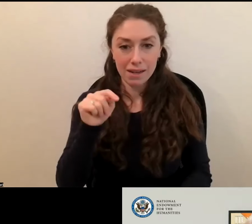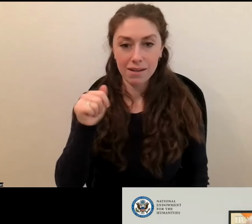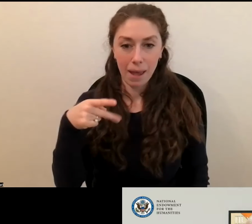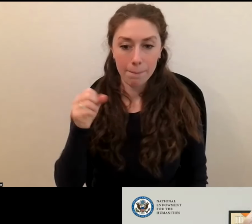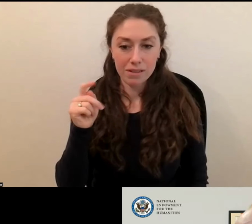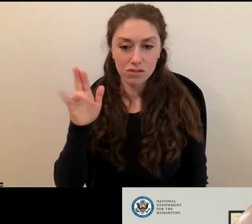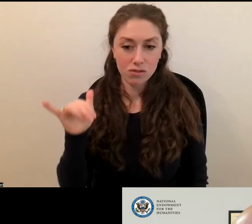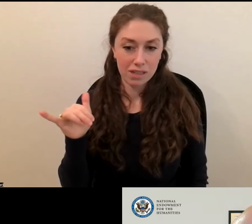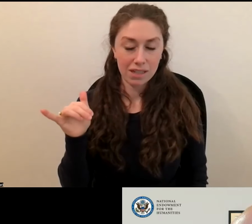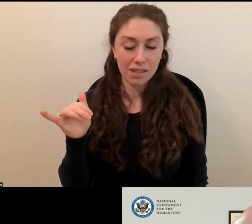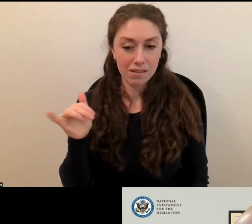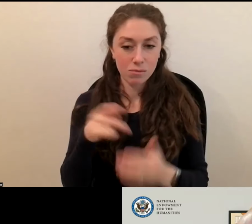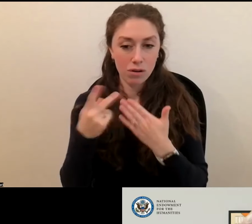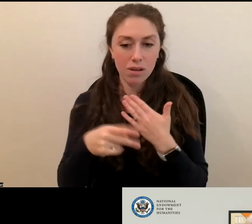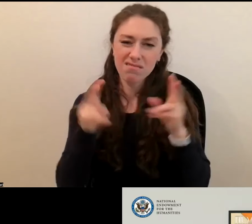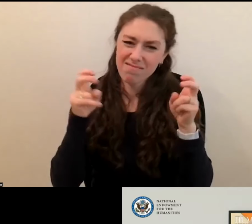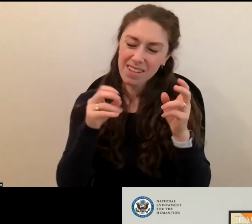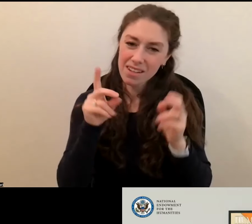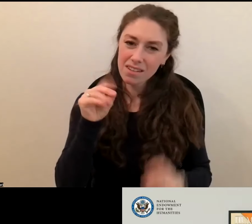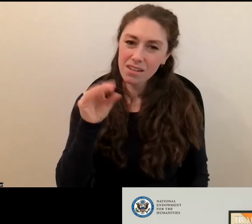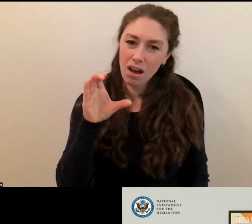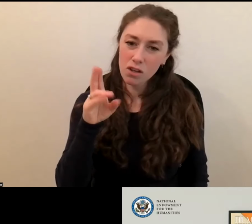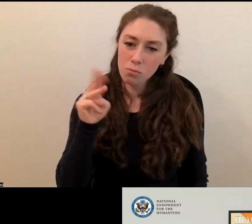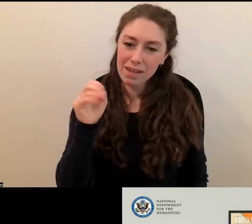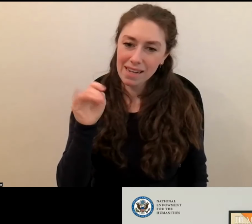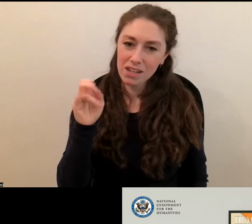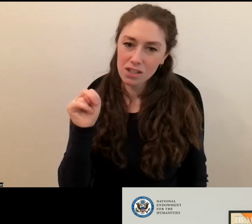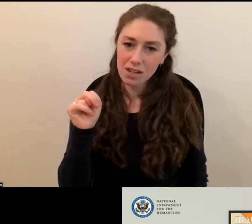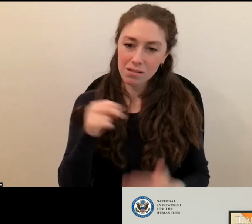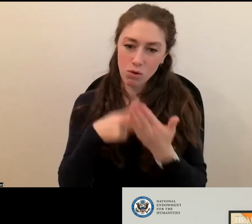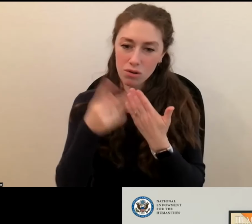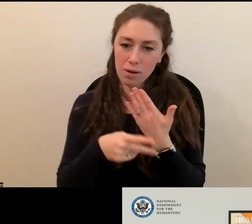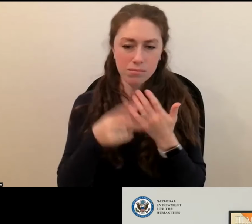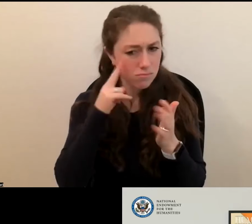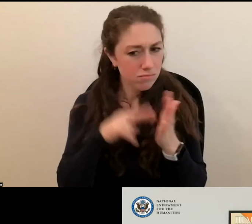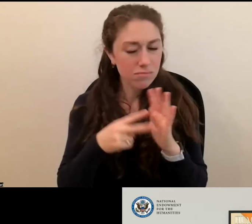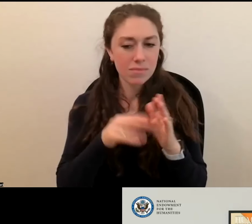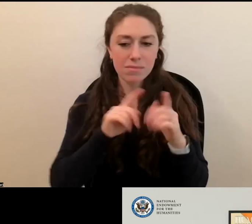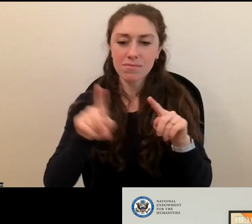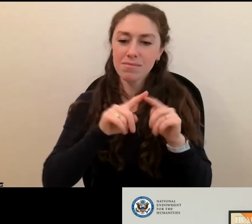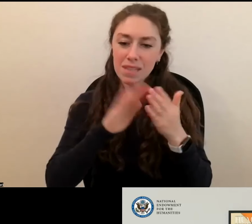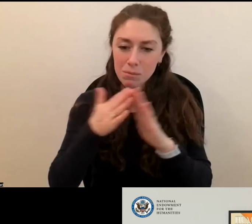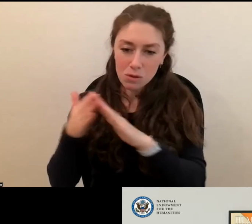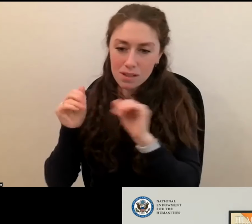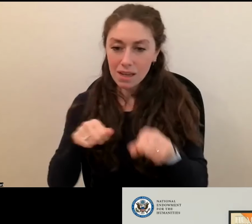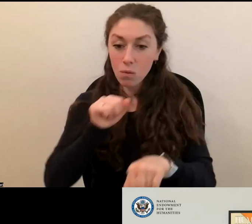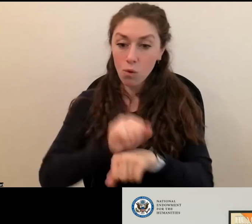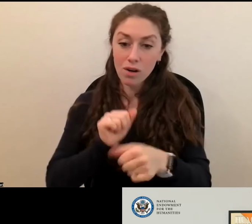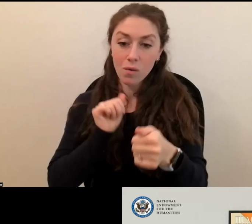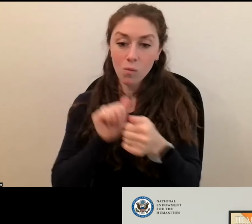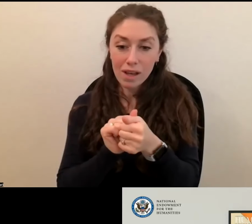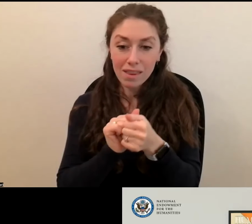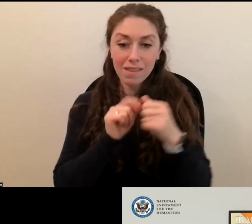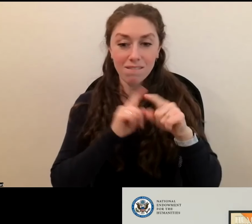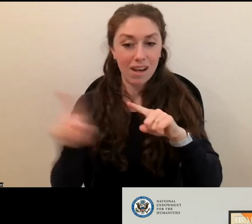our documentation program. It's intended for communities to work with